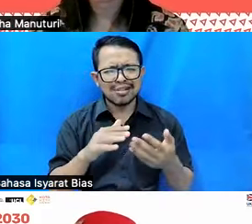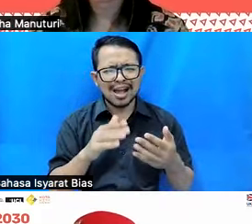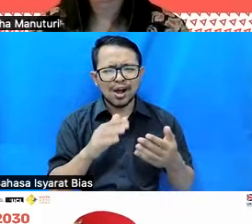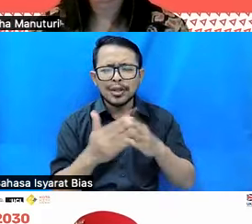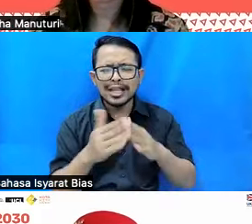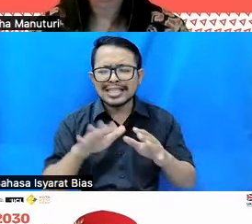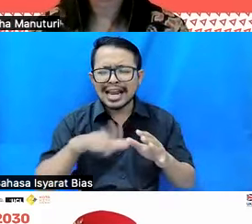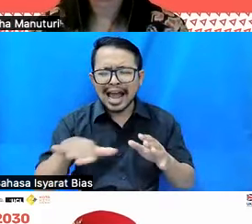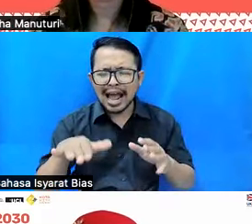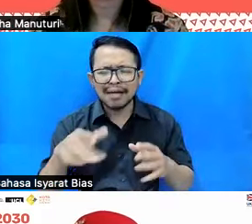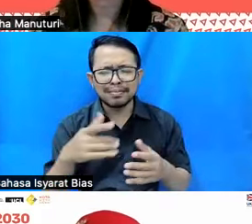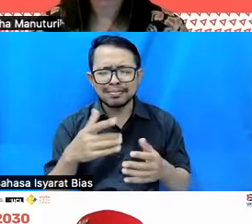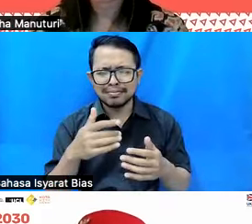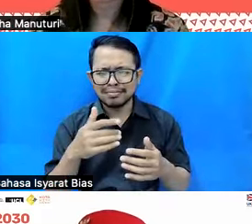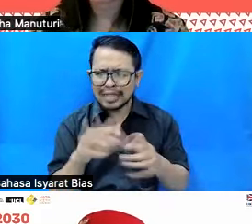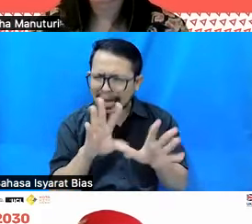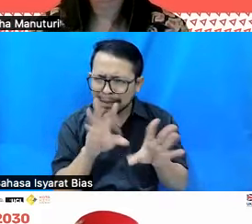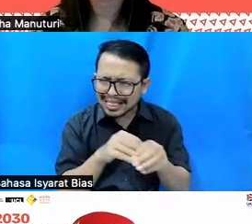the children community